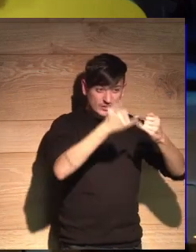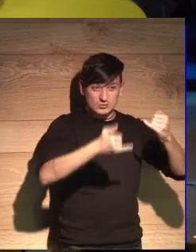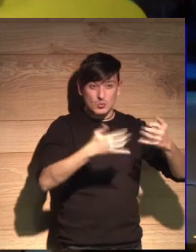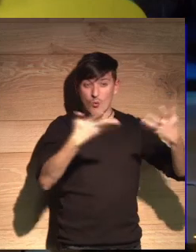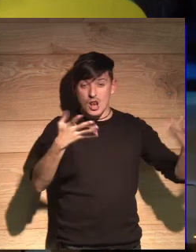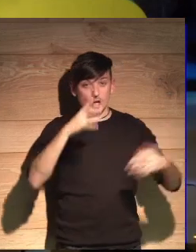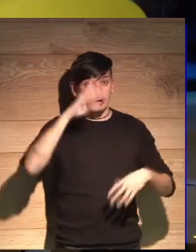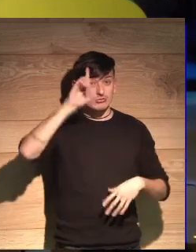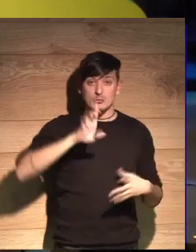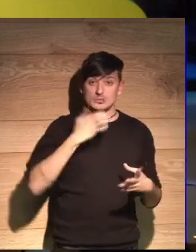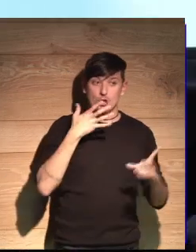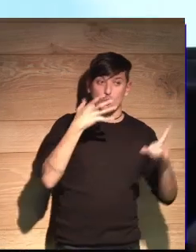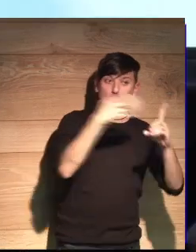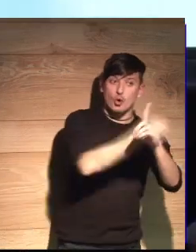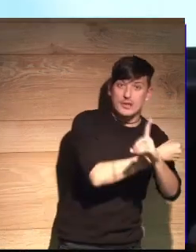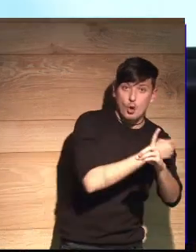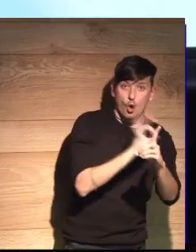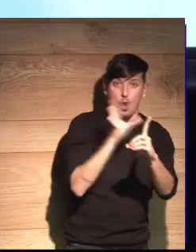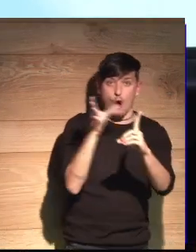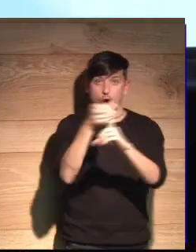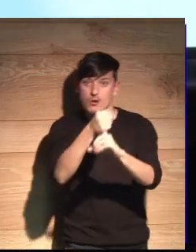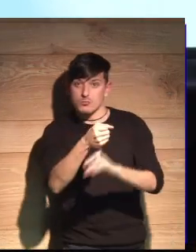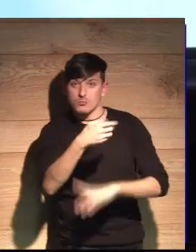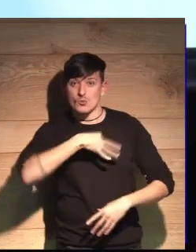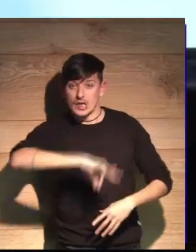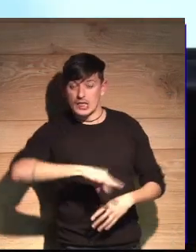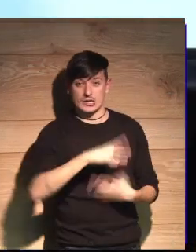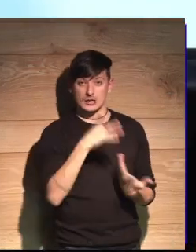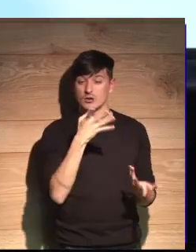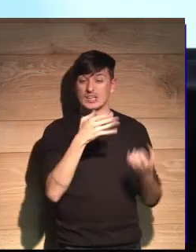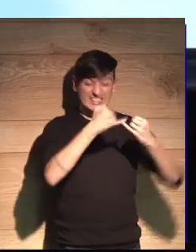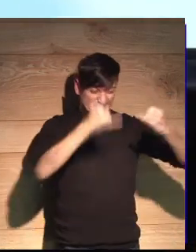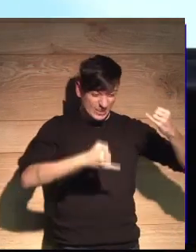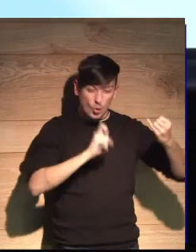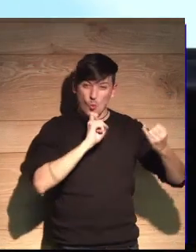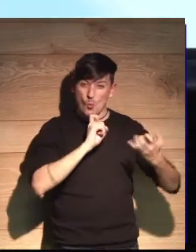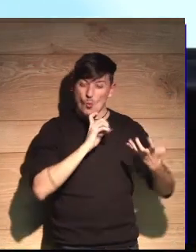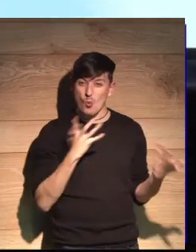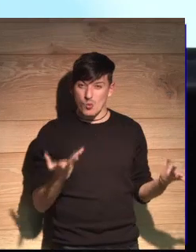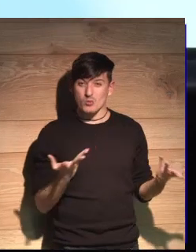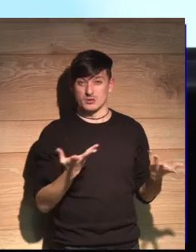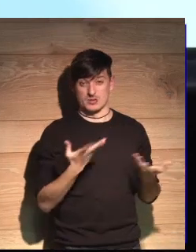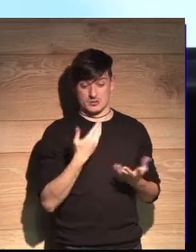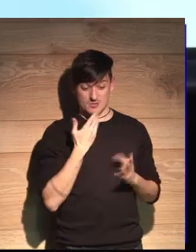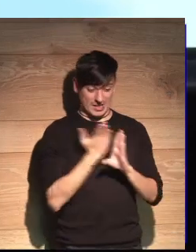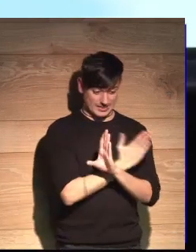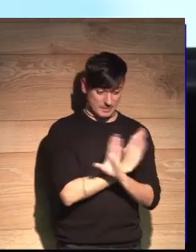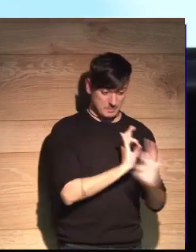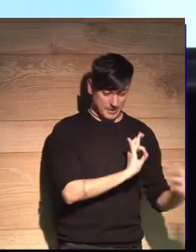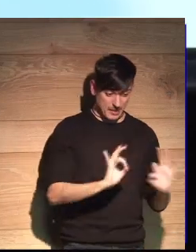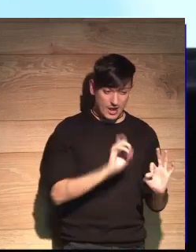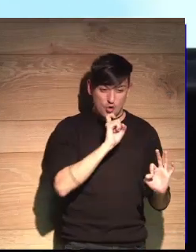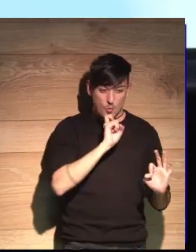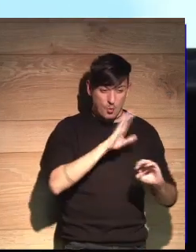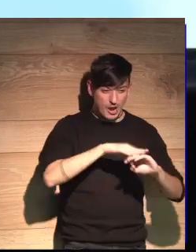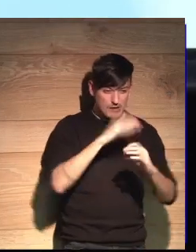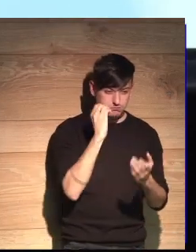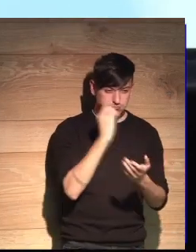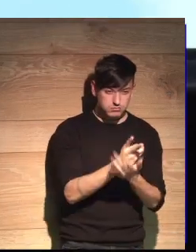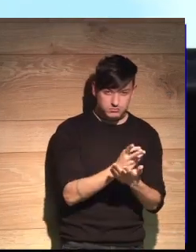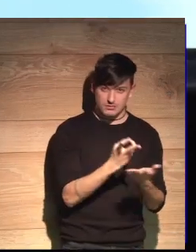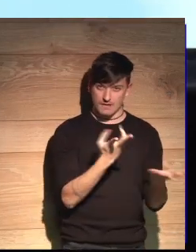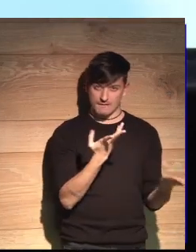upcoming crisis on the future, which we don't know if will be dystopic or utopic, and how those crises will be, and how we can